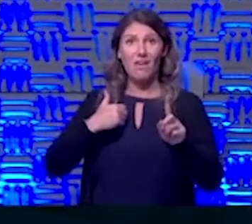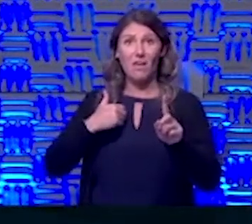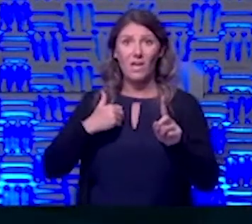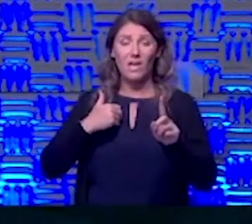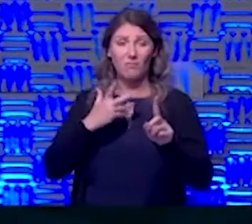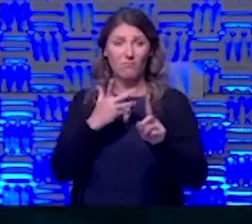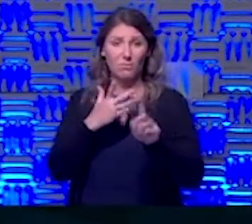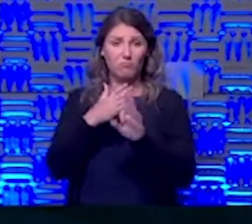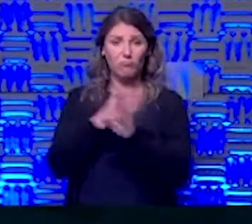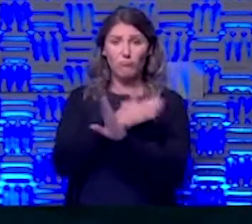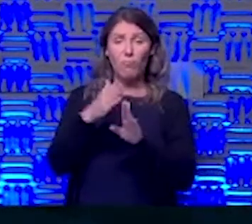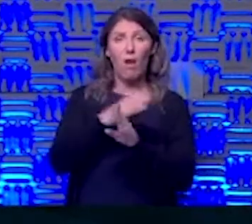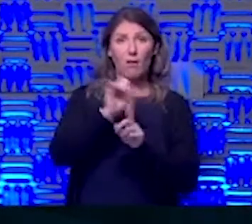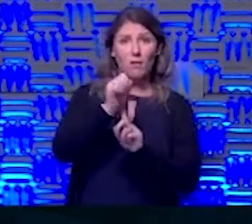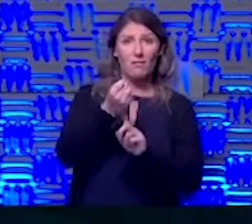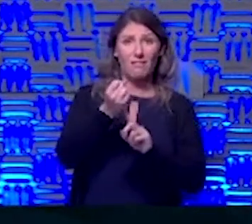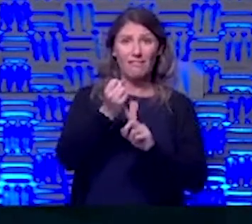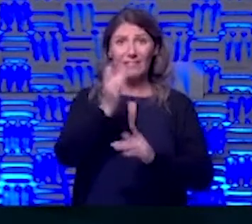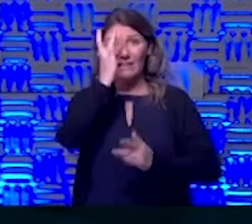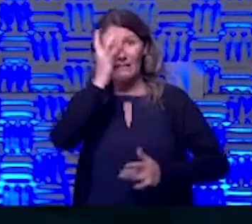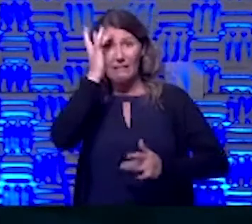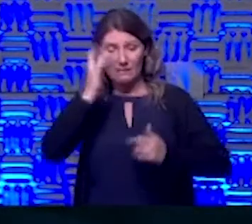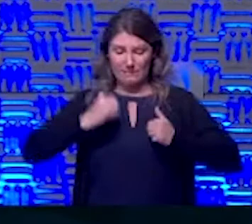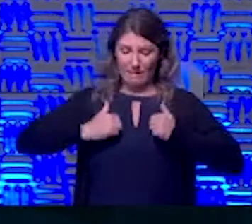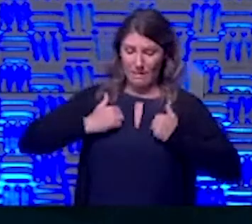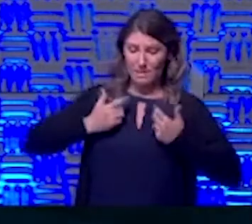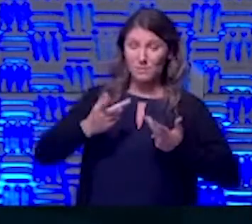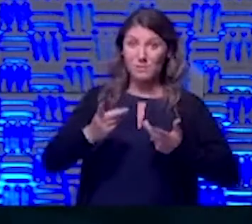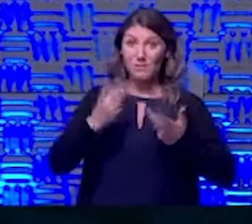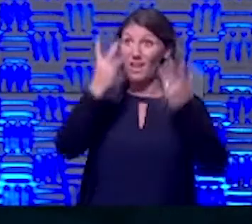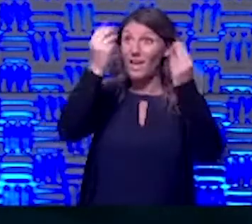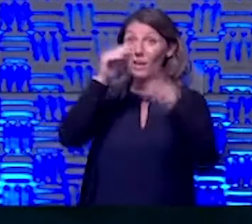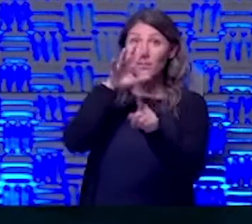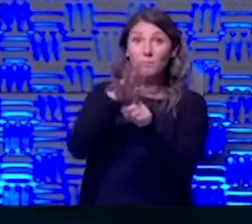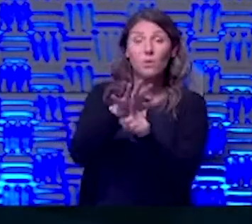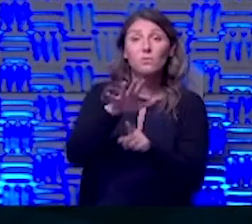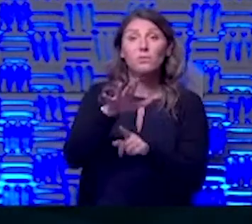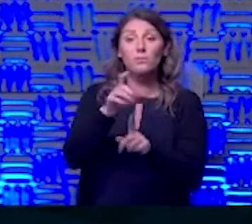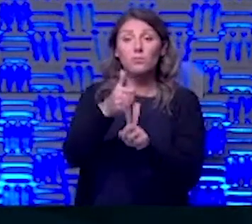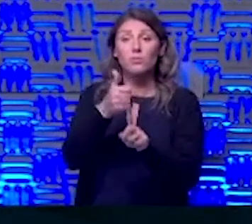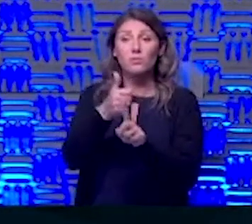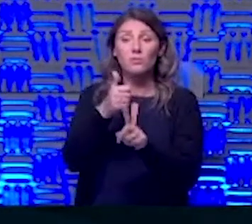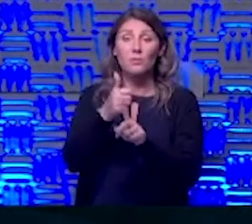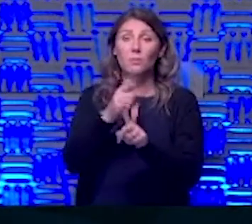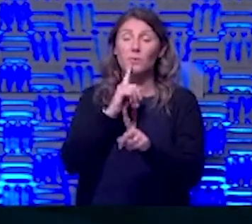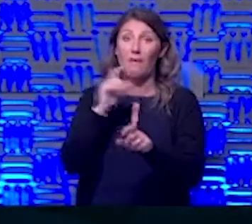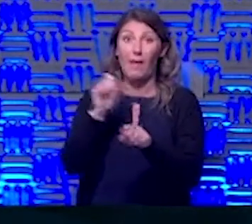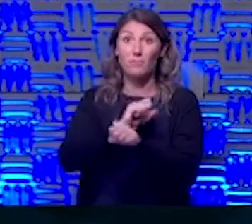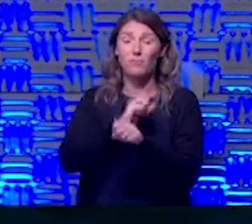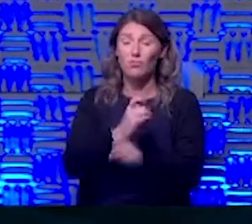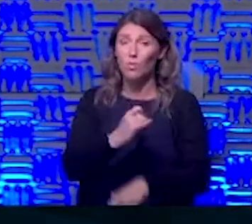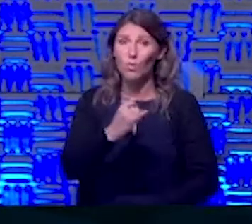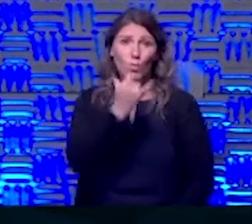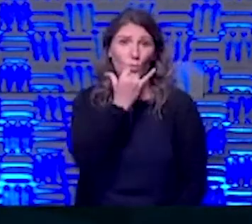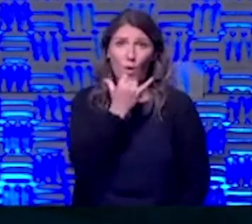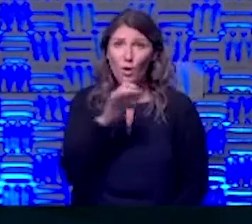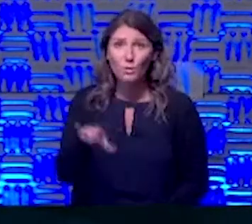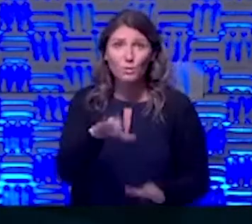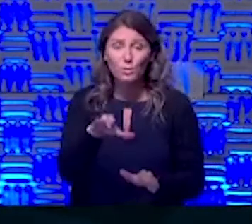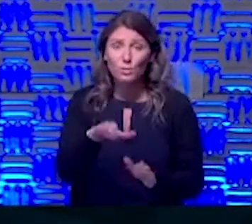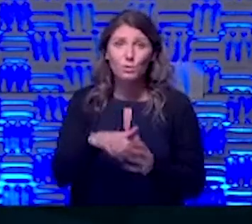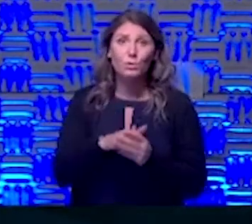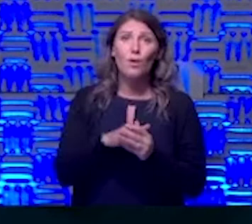and so getting out and exposing yourself may actually end up being absolutely the wrong thing to do and put yourself